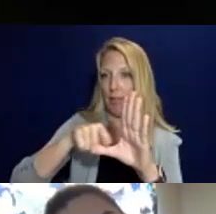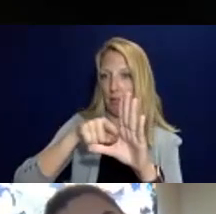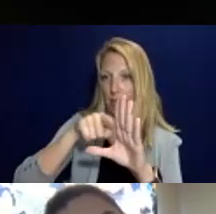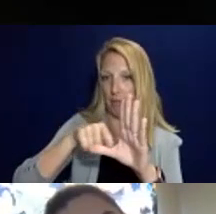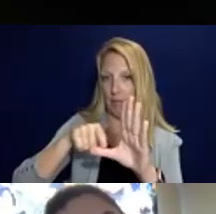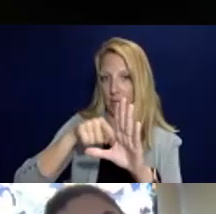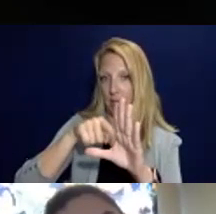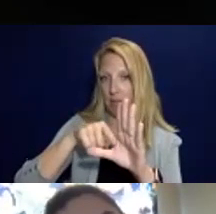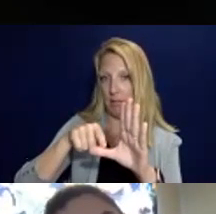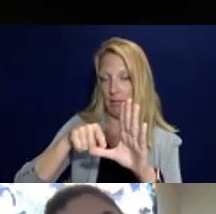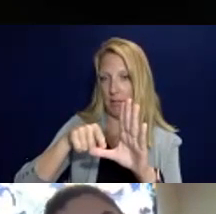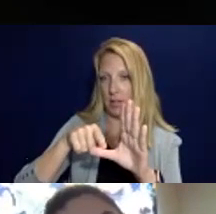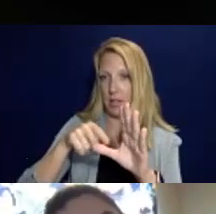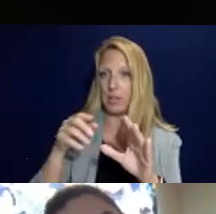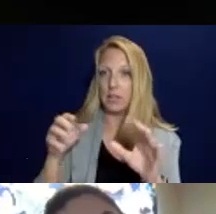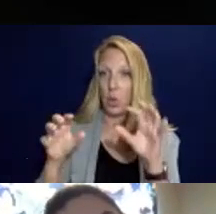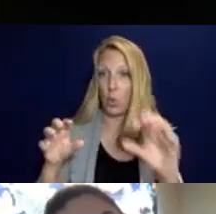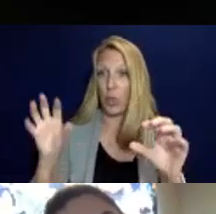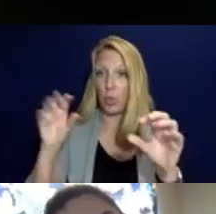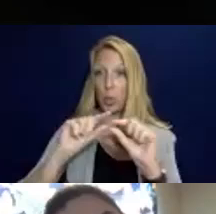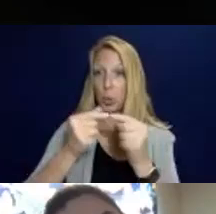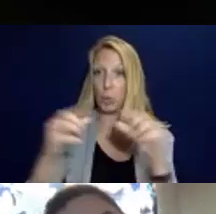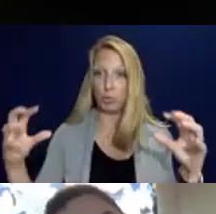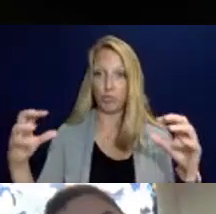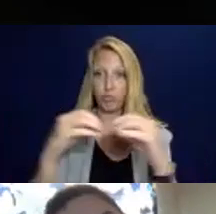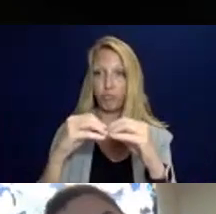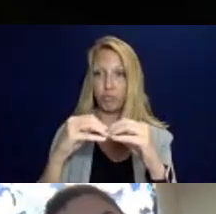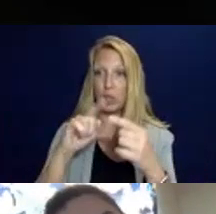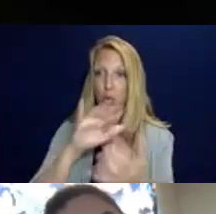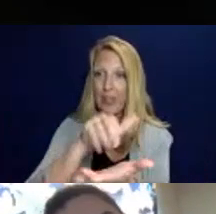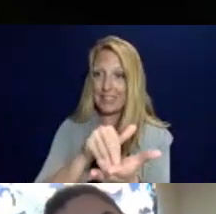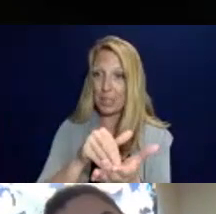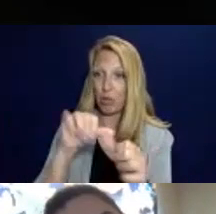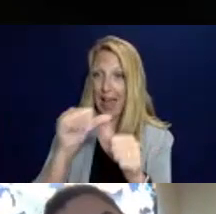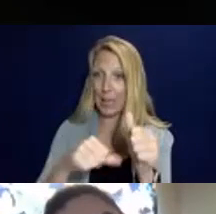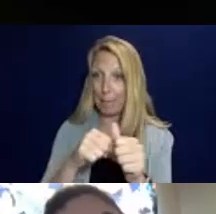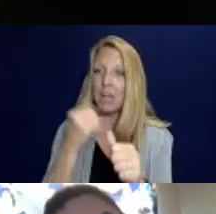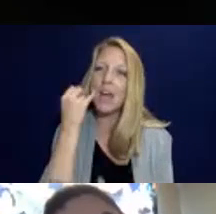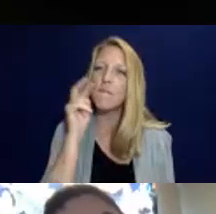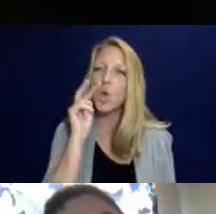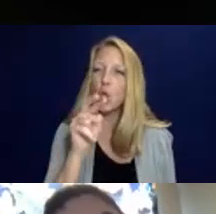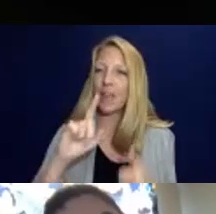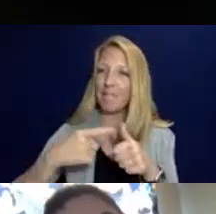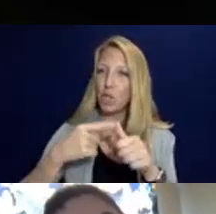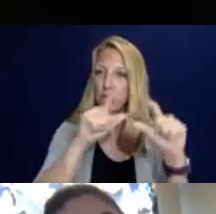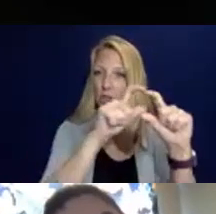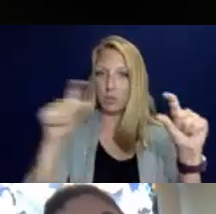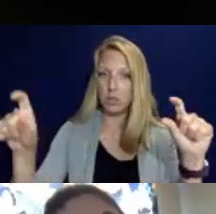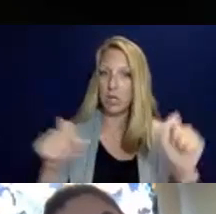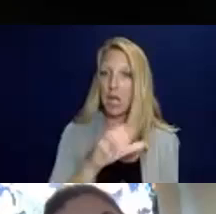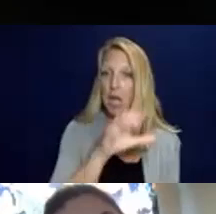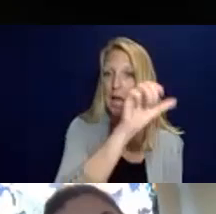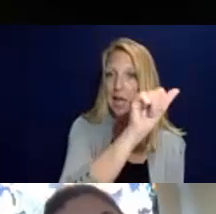between the groups that are attached to the central atom. For example, if you look at the very first one,